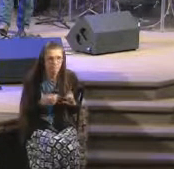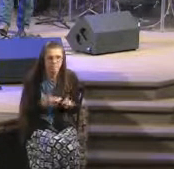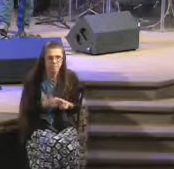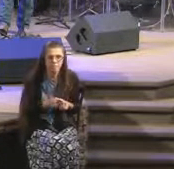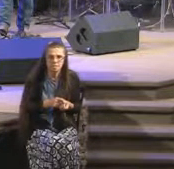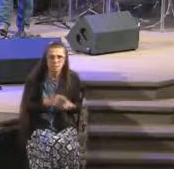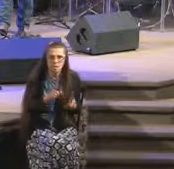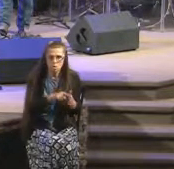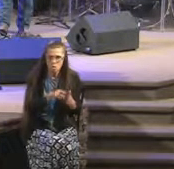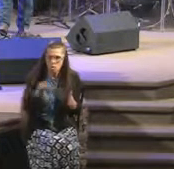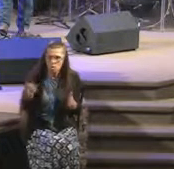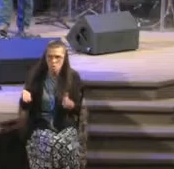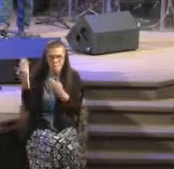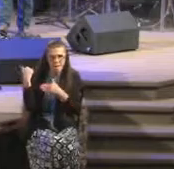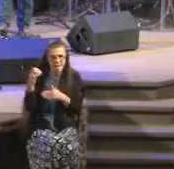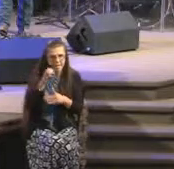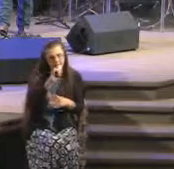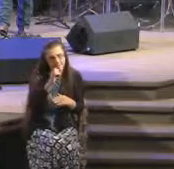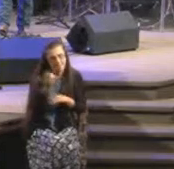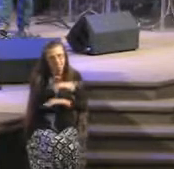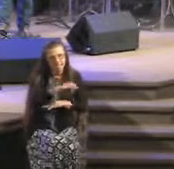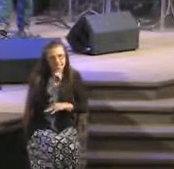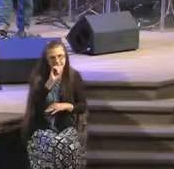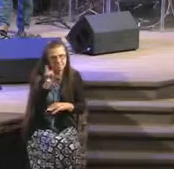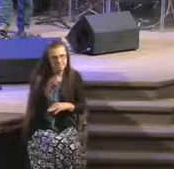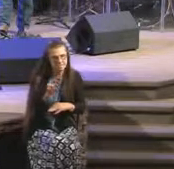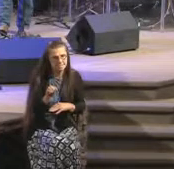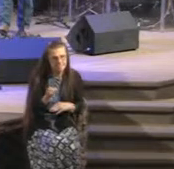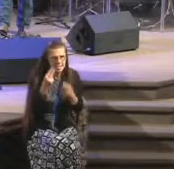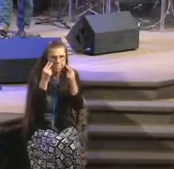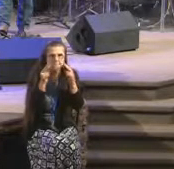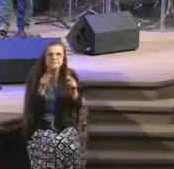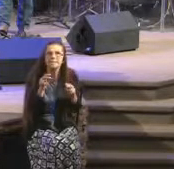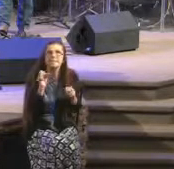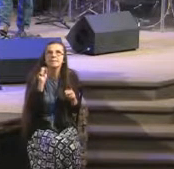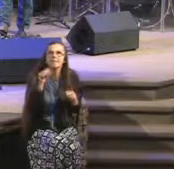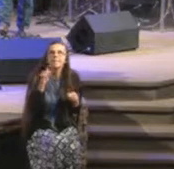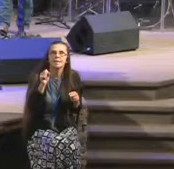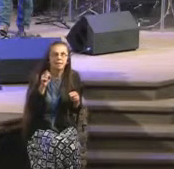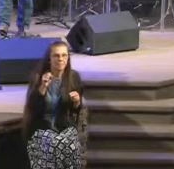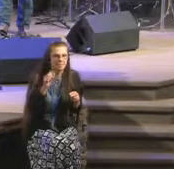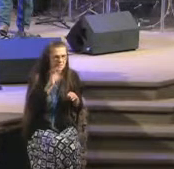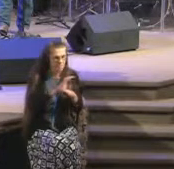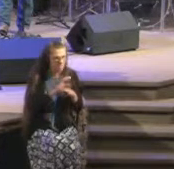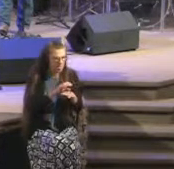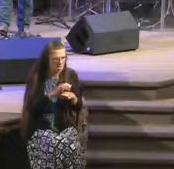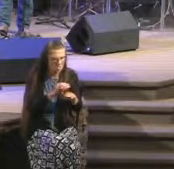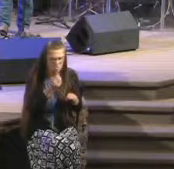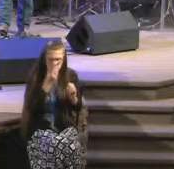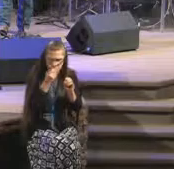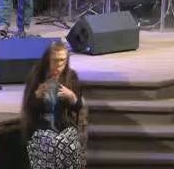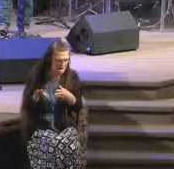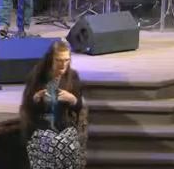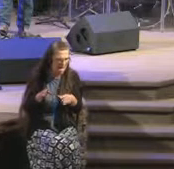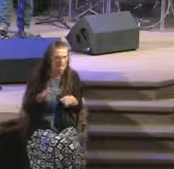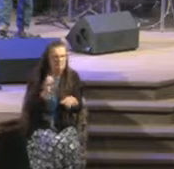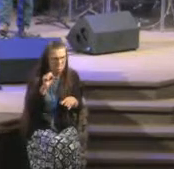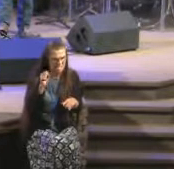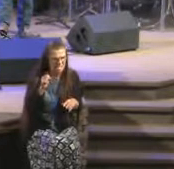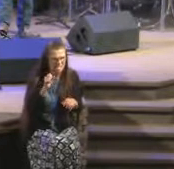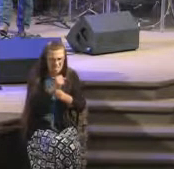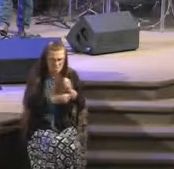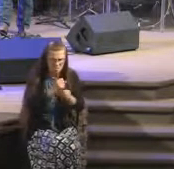You can go back in the day of Ezekiel and see that, yes, the church was unhealthy. Yes, bad things were happening. And yes,